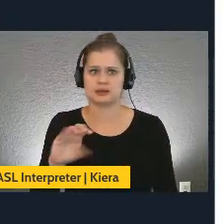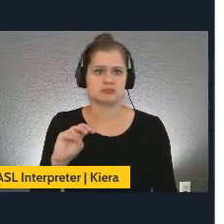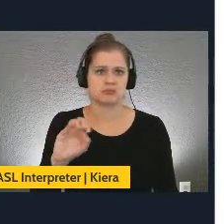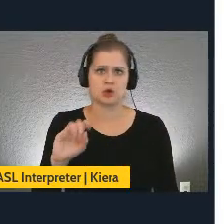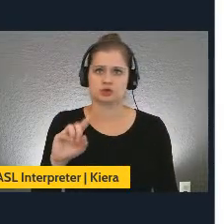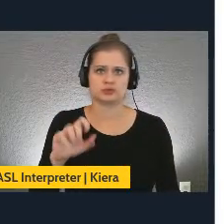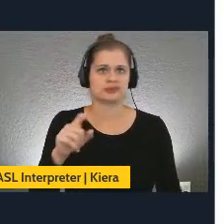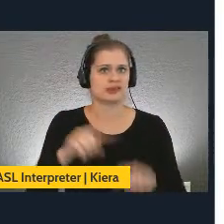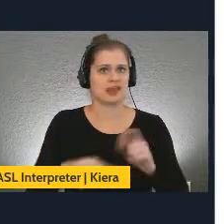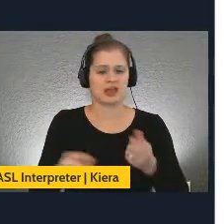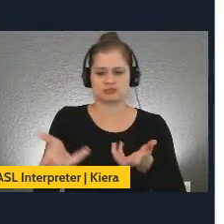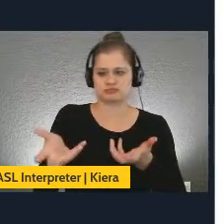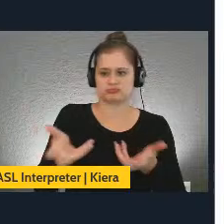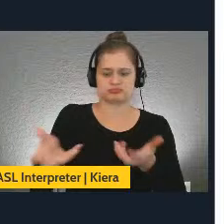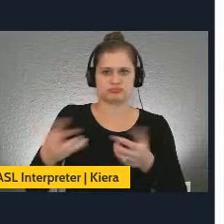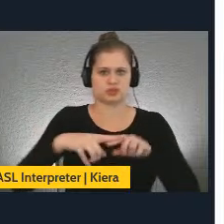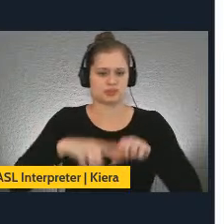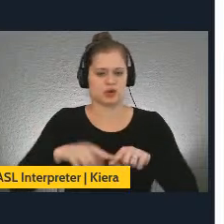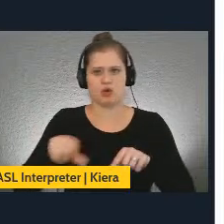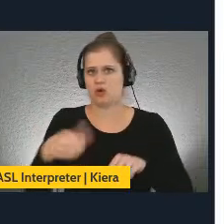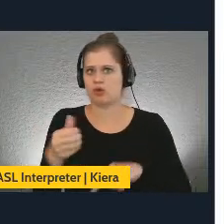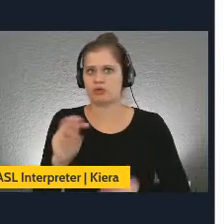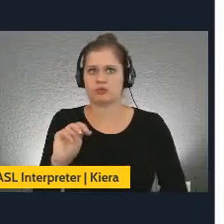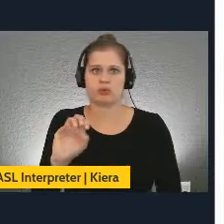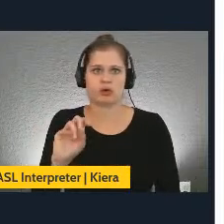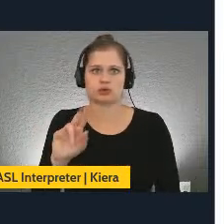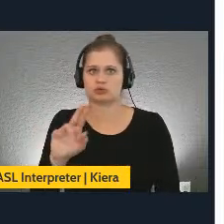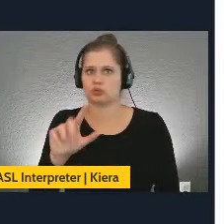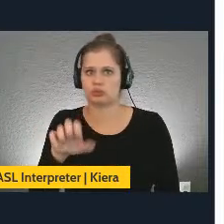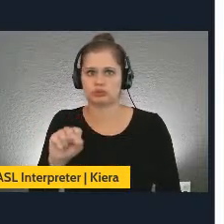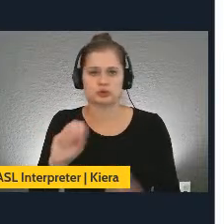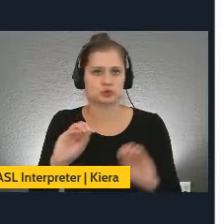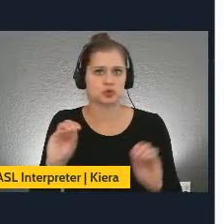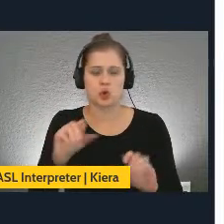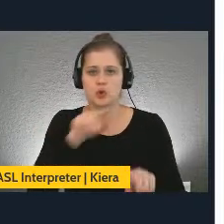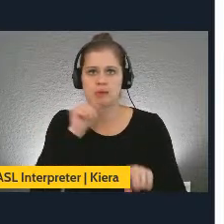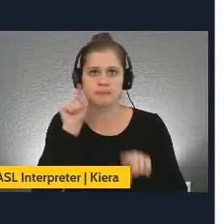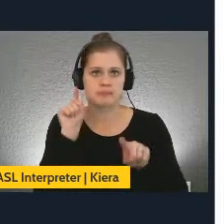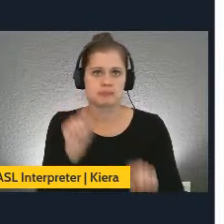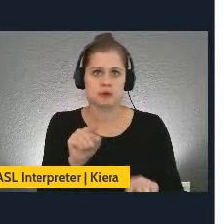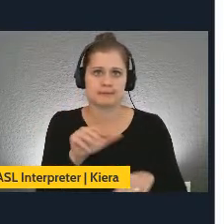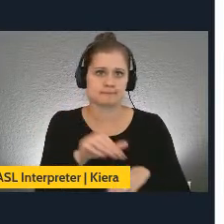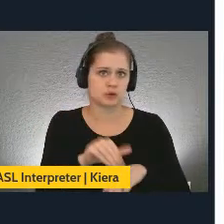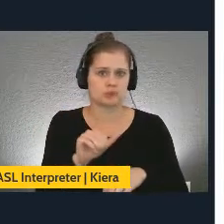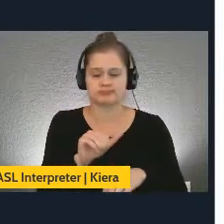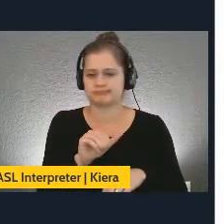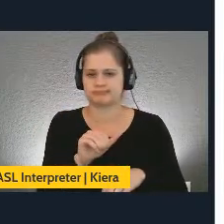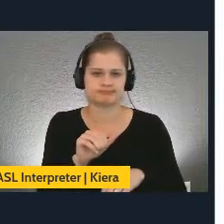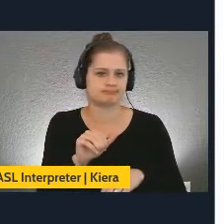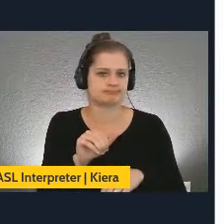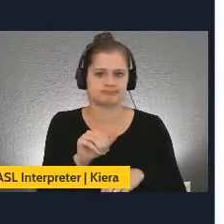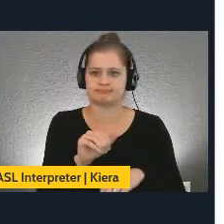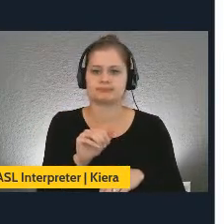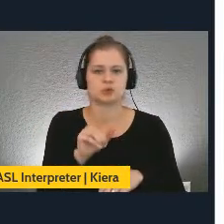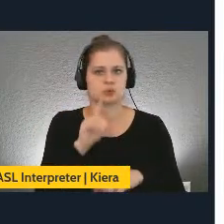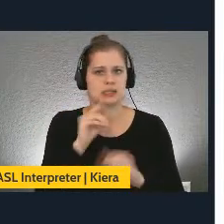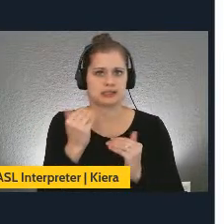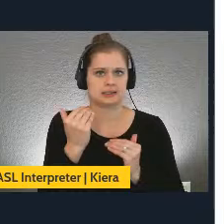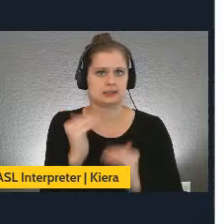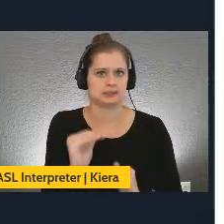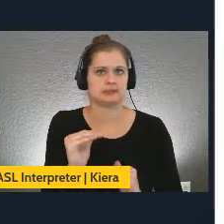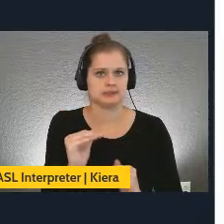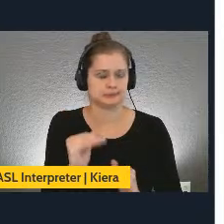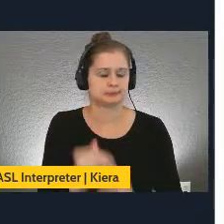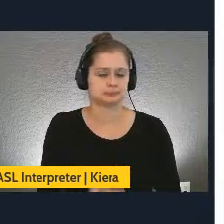modules. You can't do like imperative calls on them. It's very limited to that